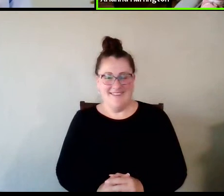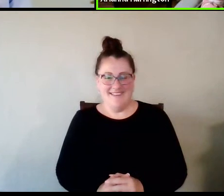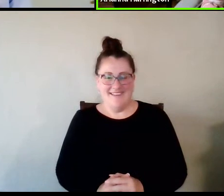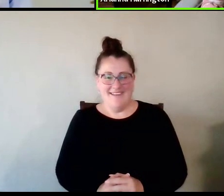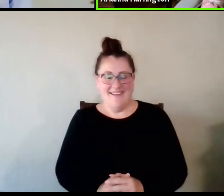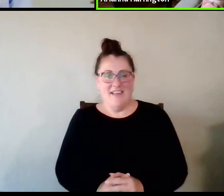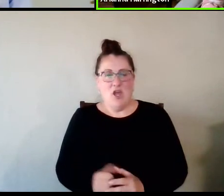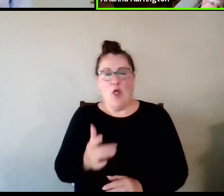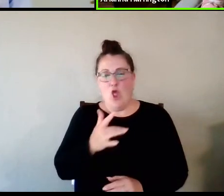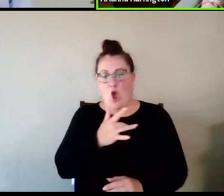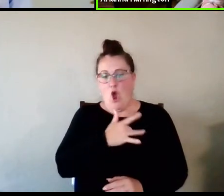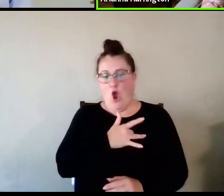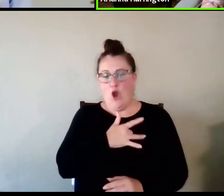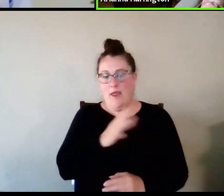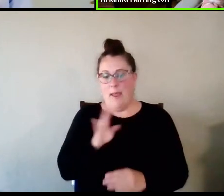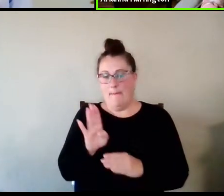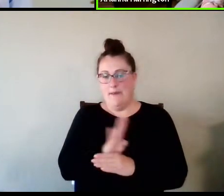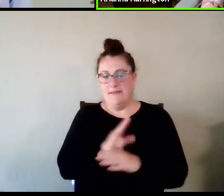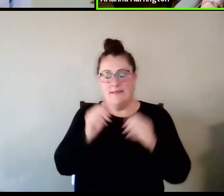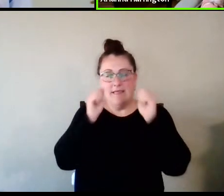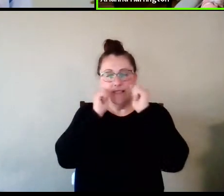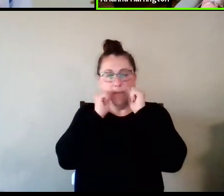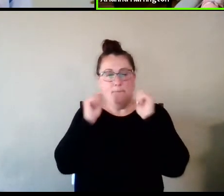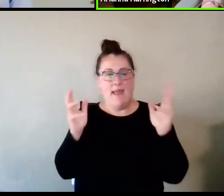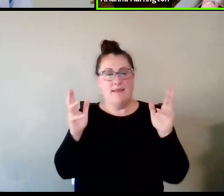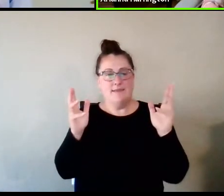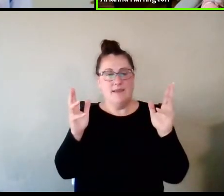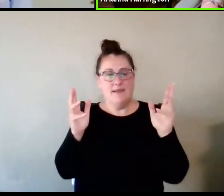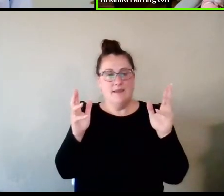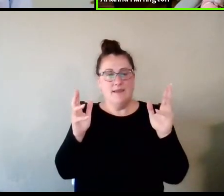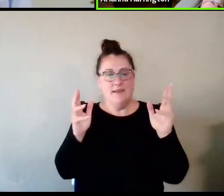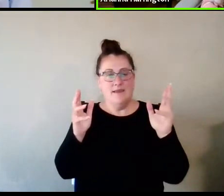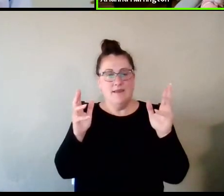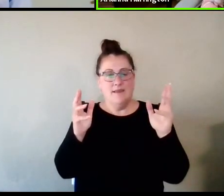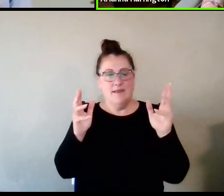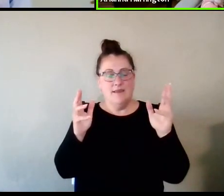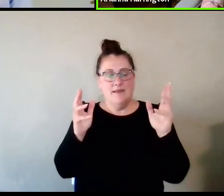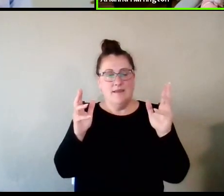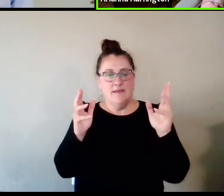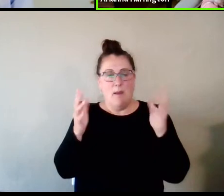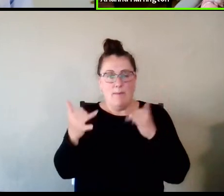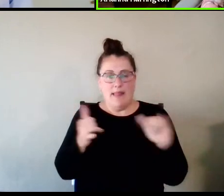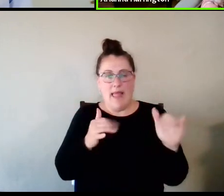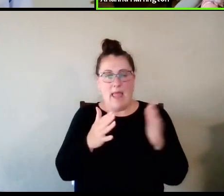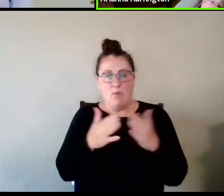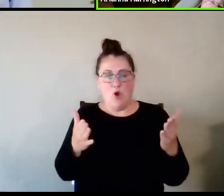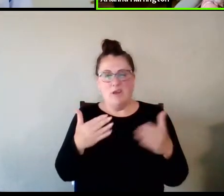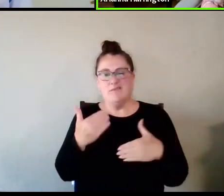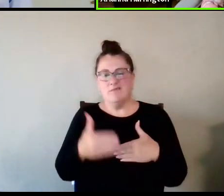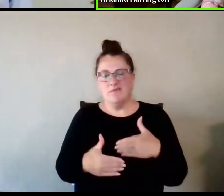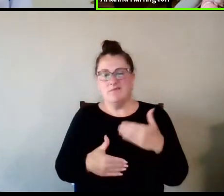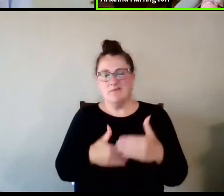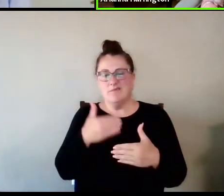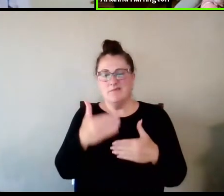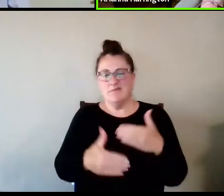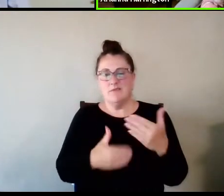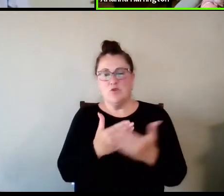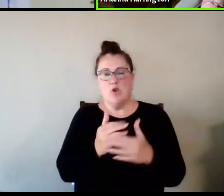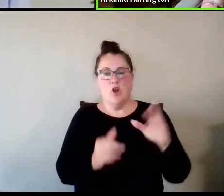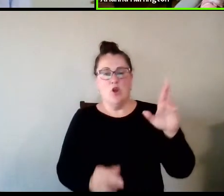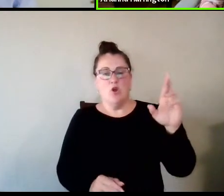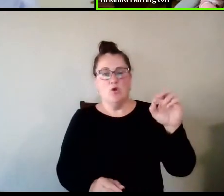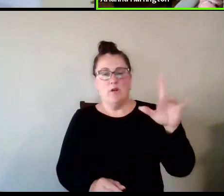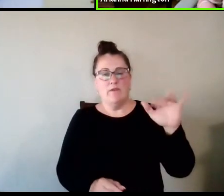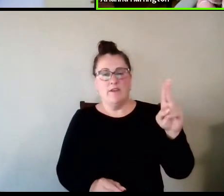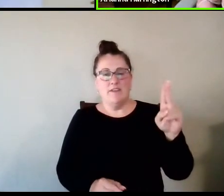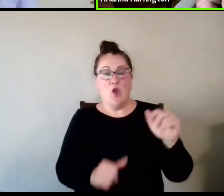of business is an amazing playbook to take us through the revolution without the